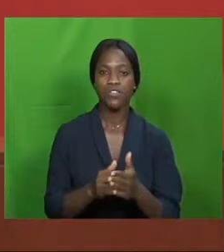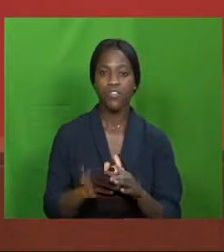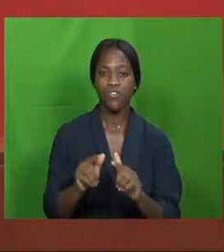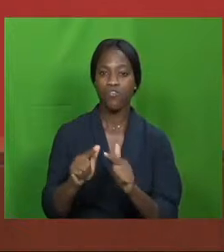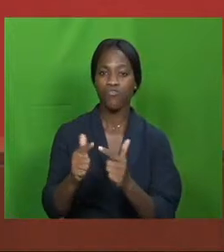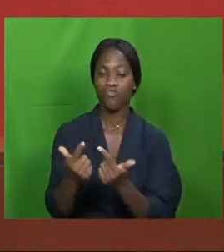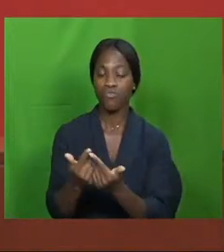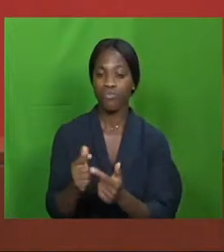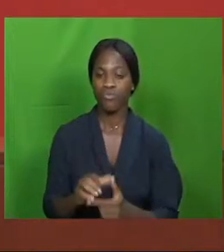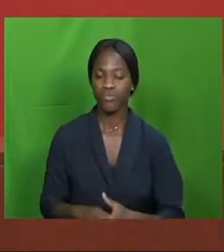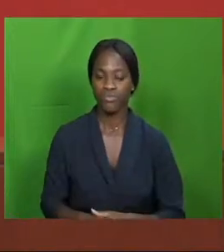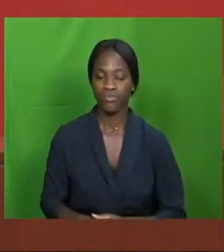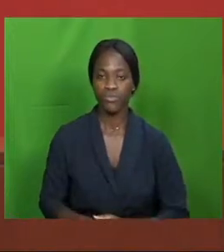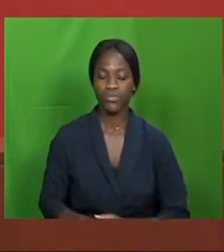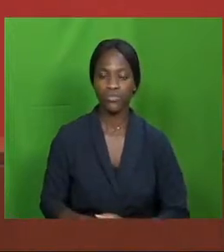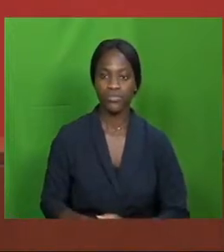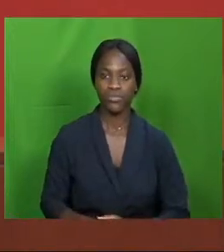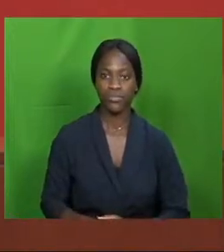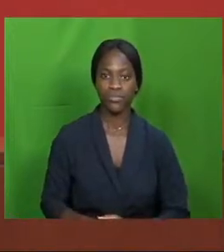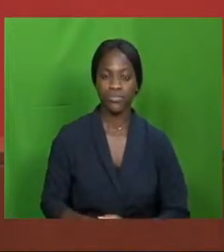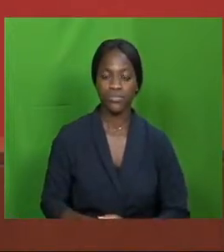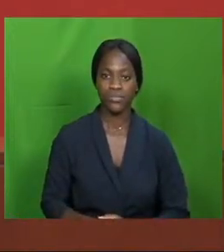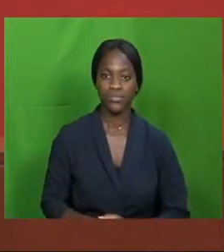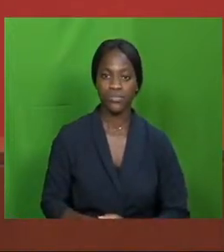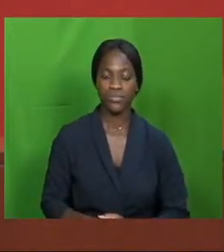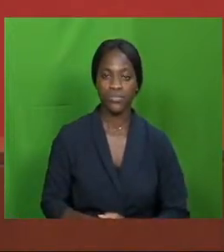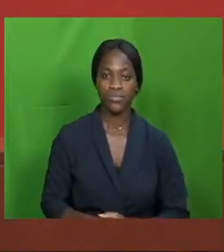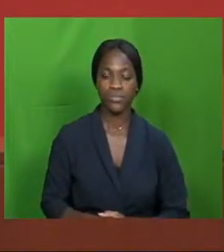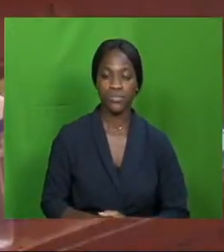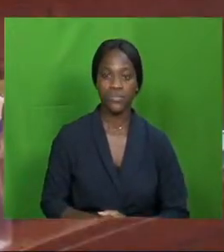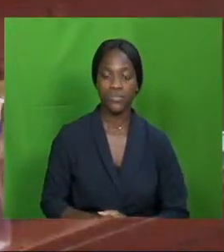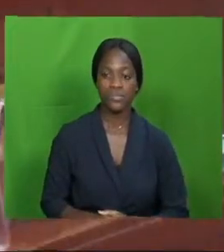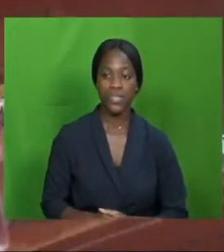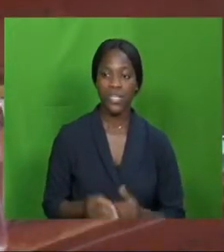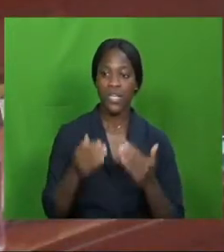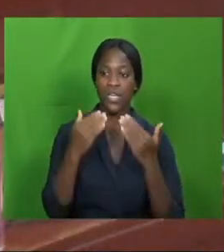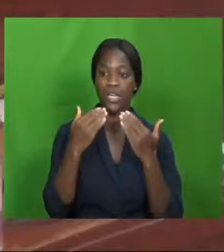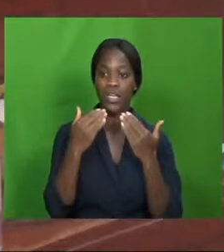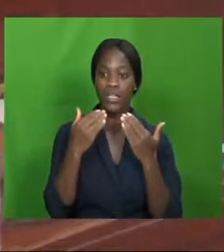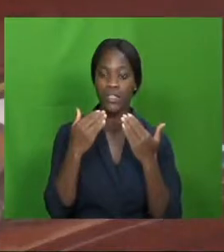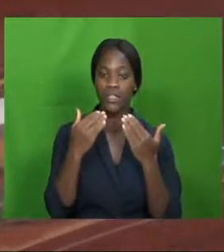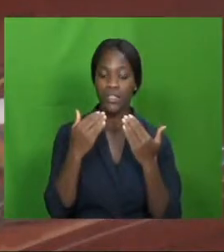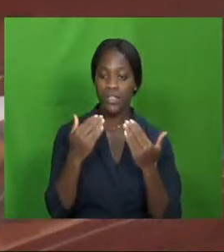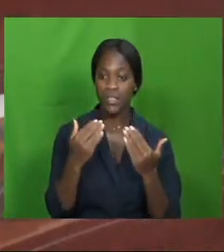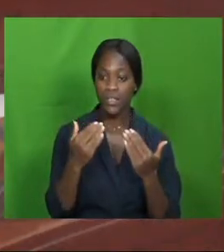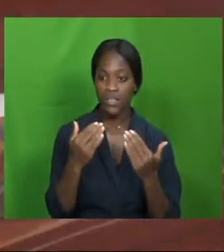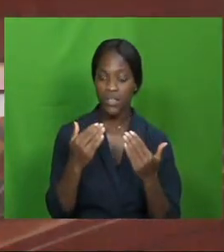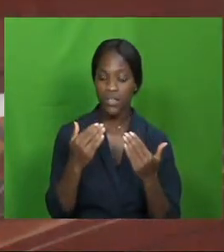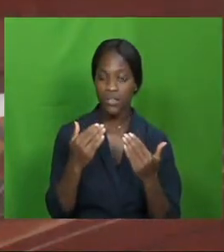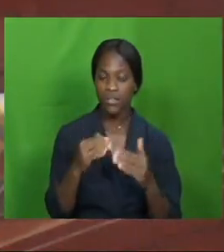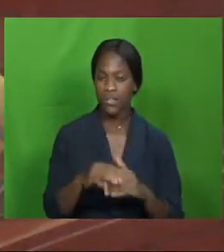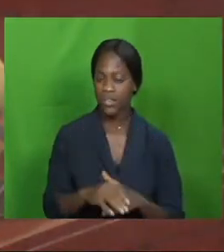Thank you, Mr. Speaker. The Speaker, I rise to move that this House... I hope